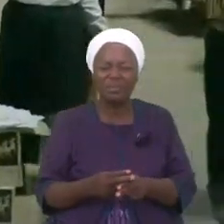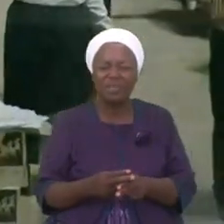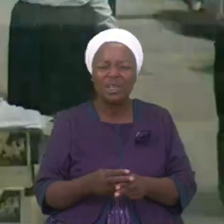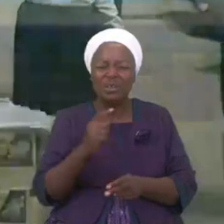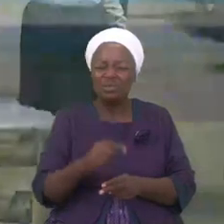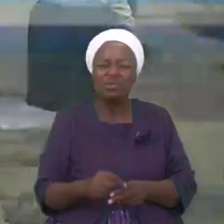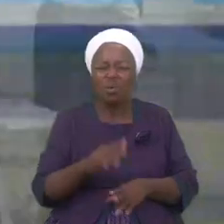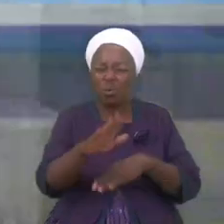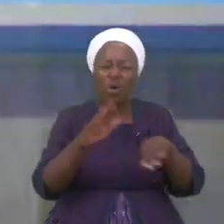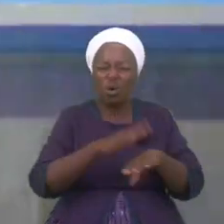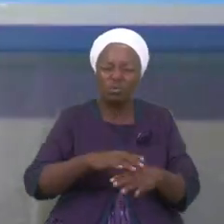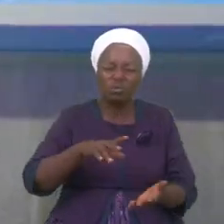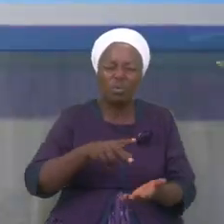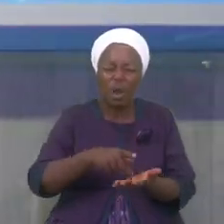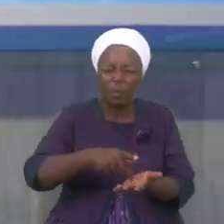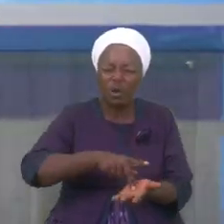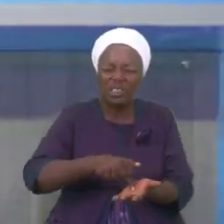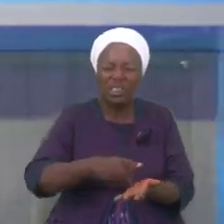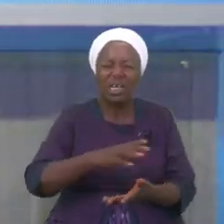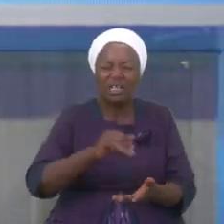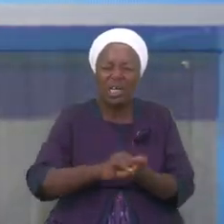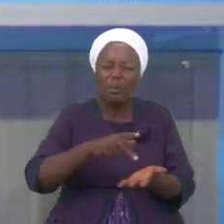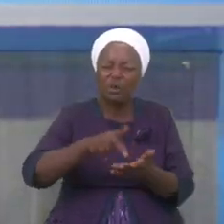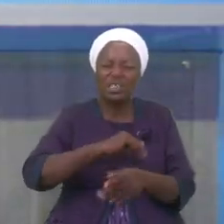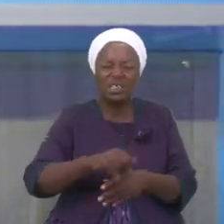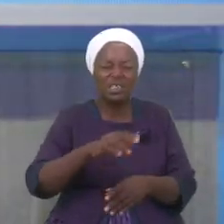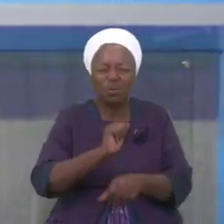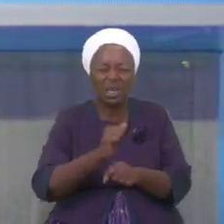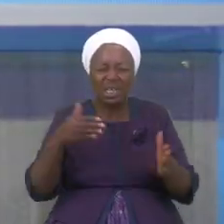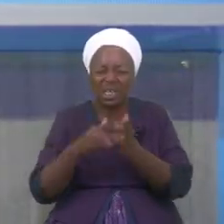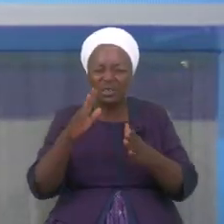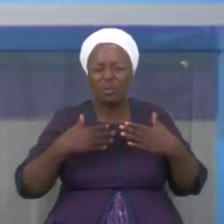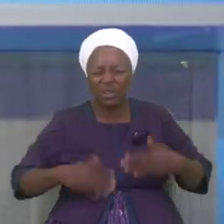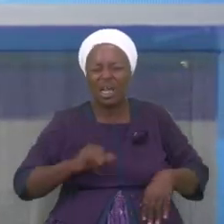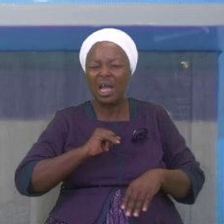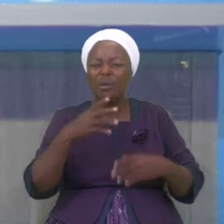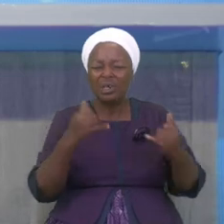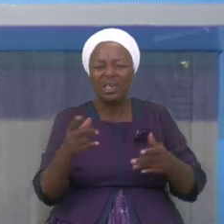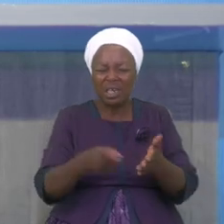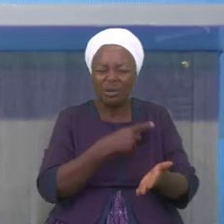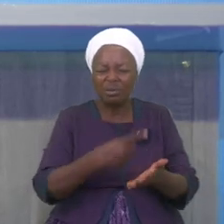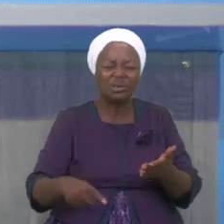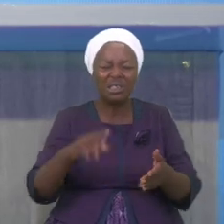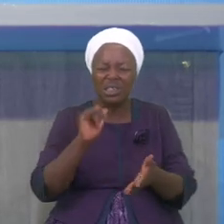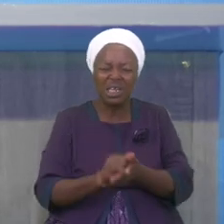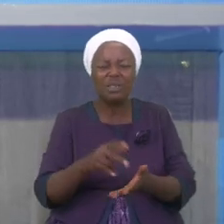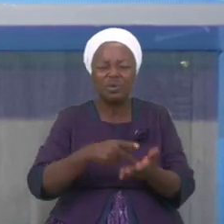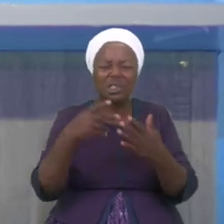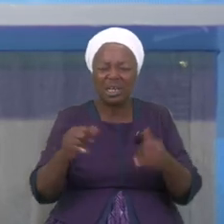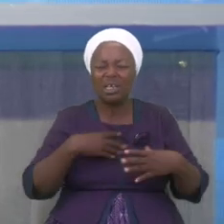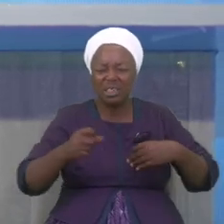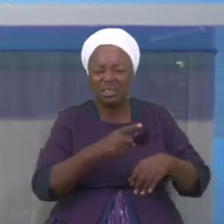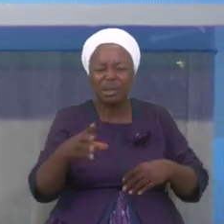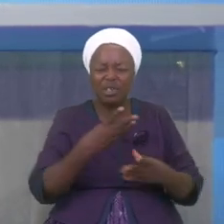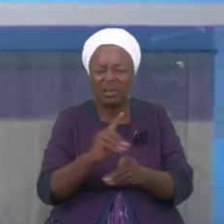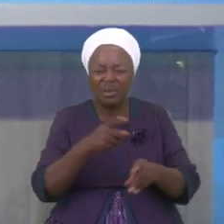poison and the poison is taking effect. I pray that, Lord, you neutralize the poison now. Heal them, deliver them, and set them